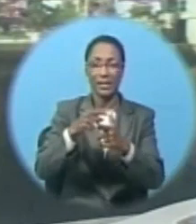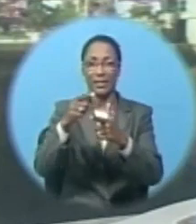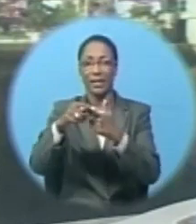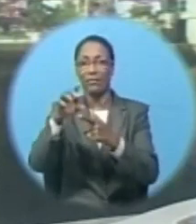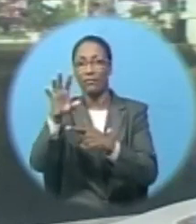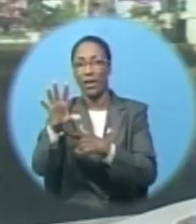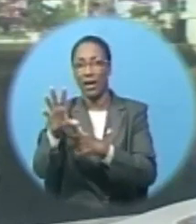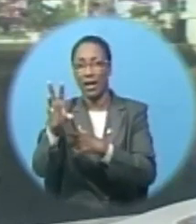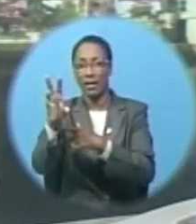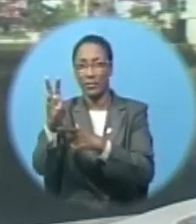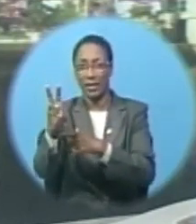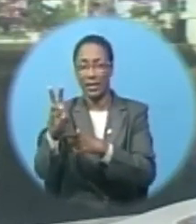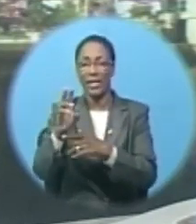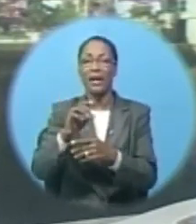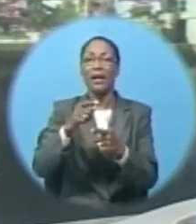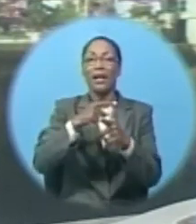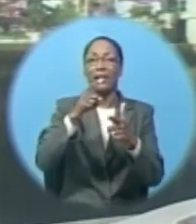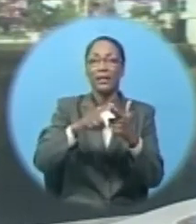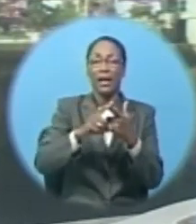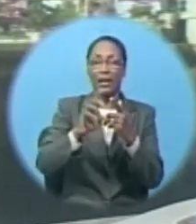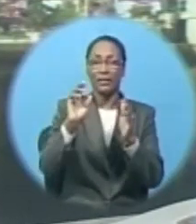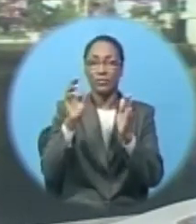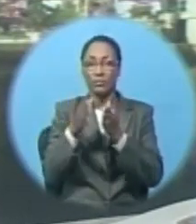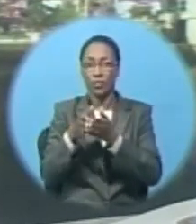trips to Castaway Cay,